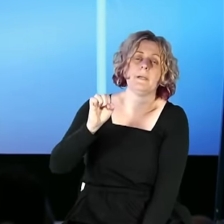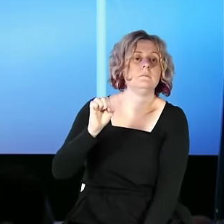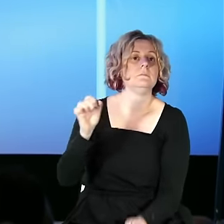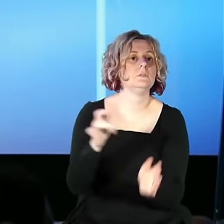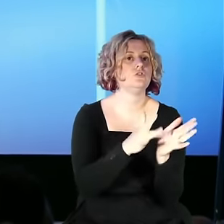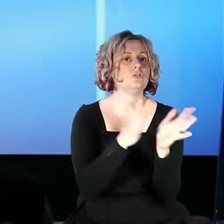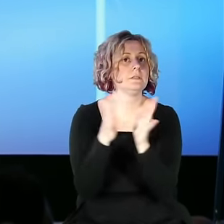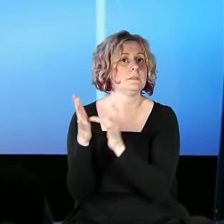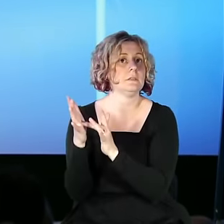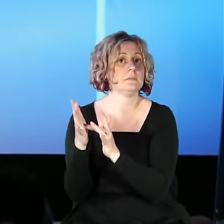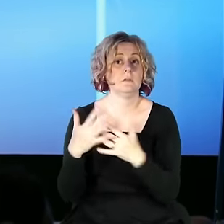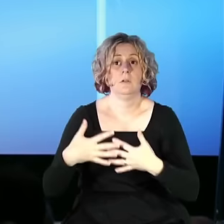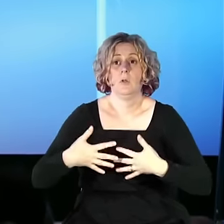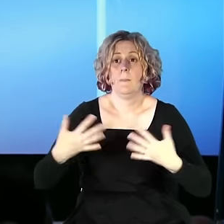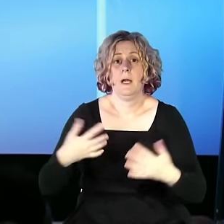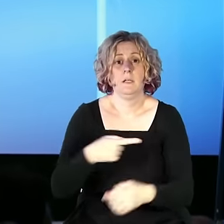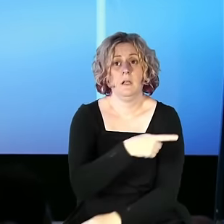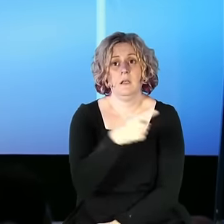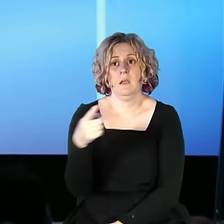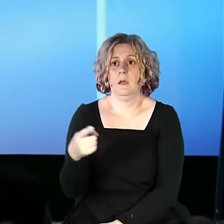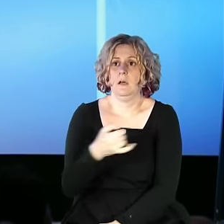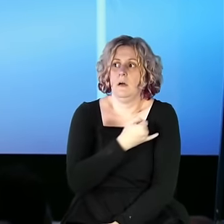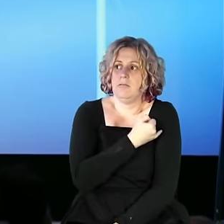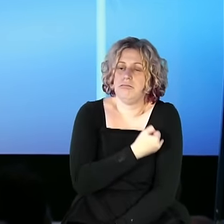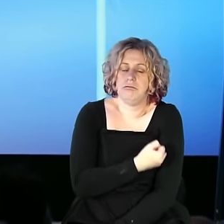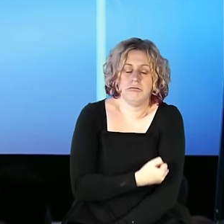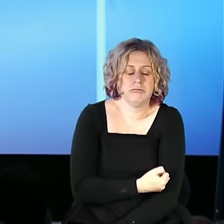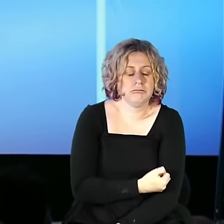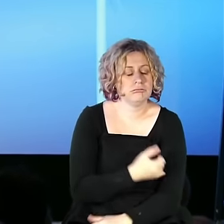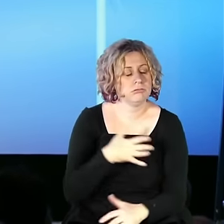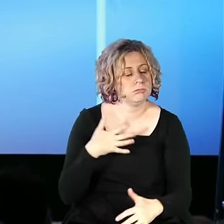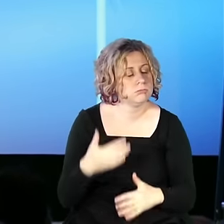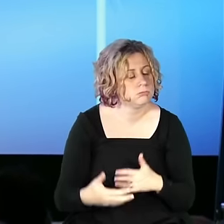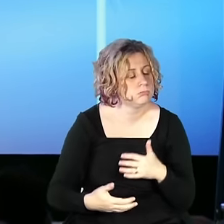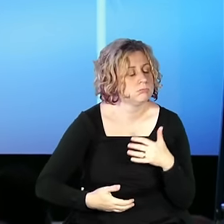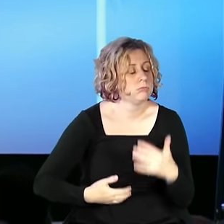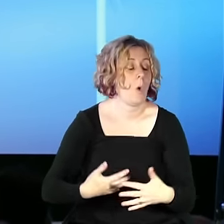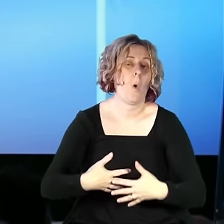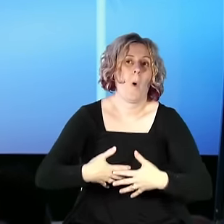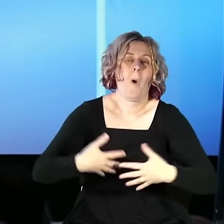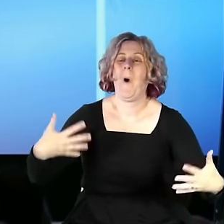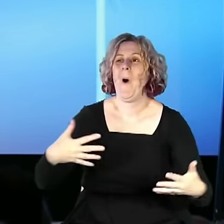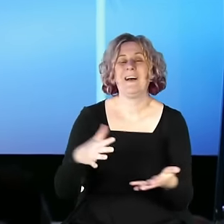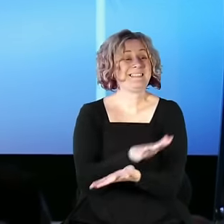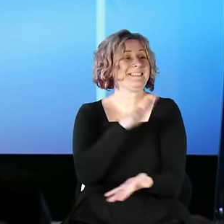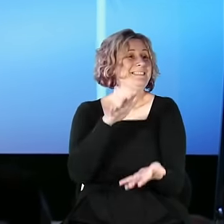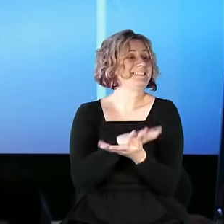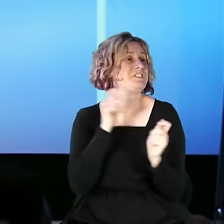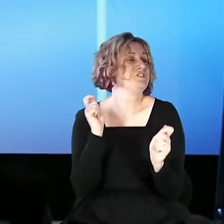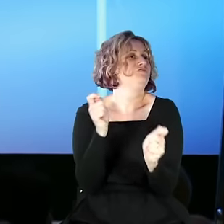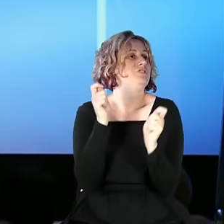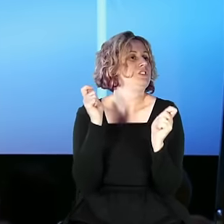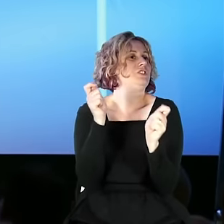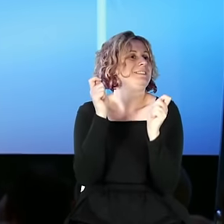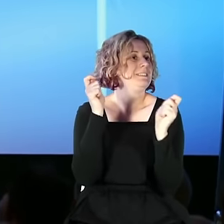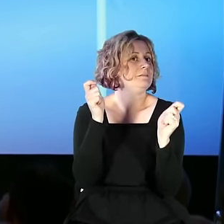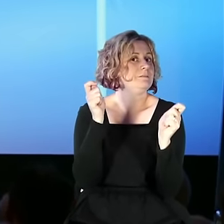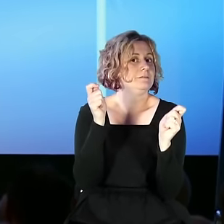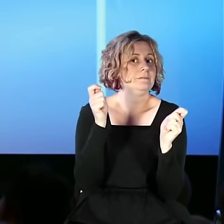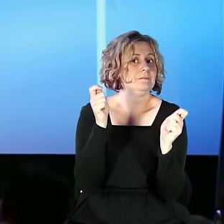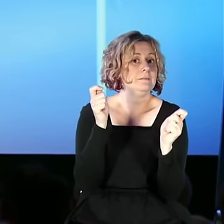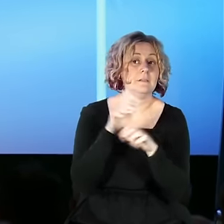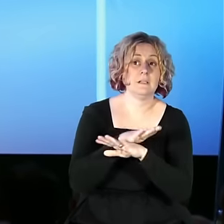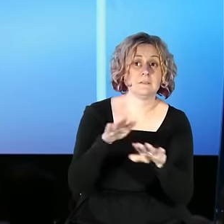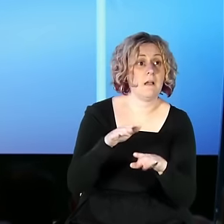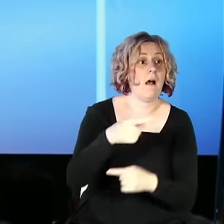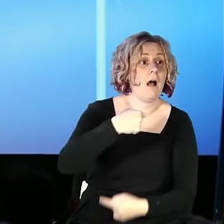are laboring on in weakness or rejoicing in all that God has done, it's not I who achieves and